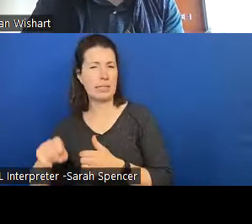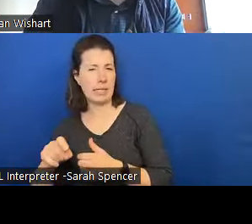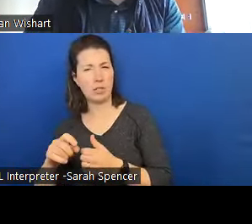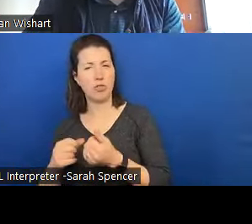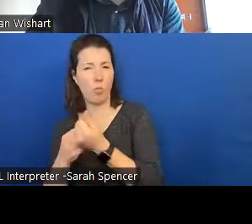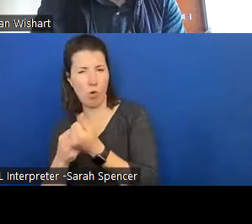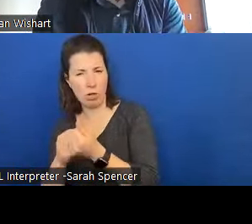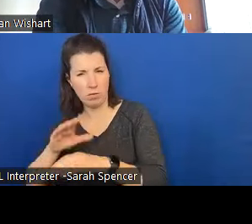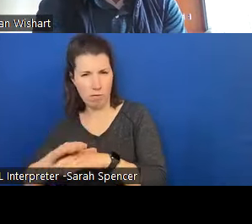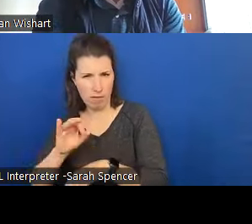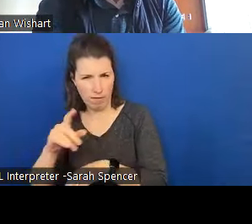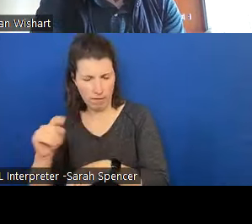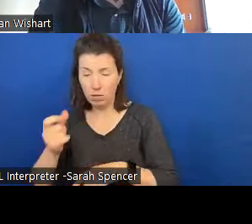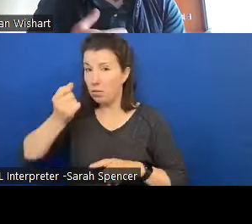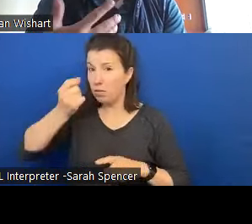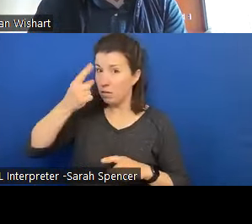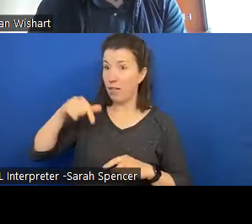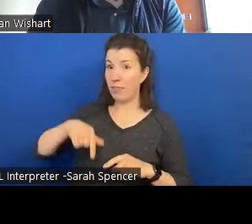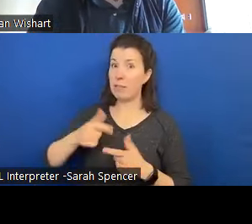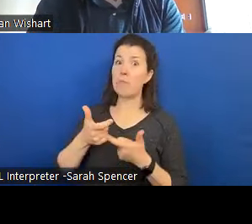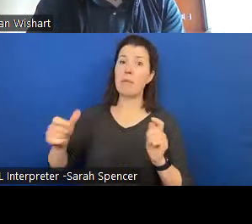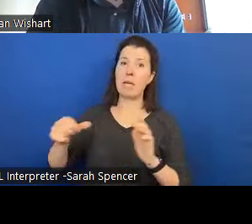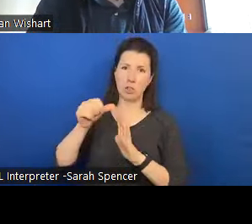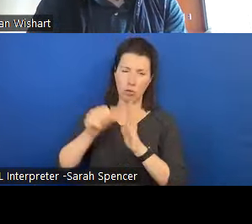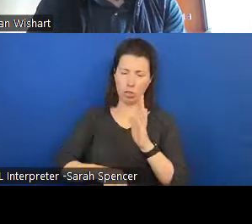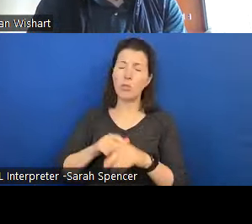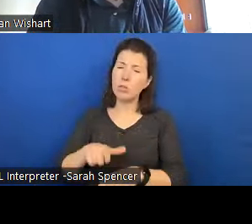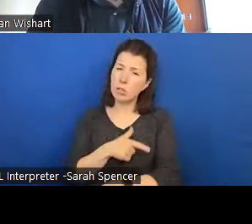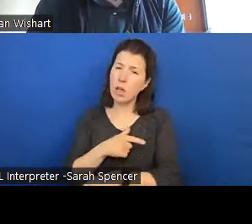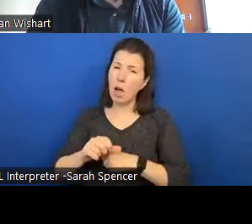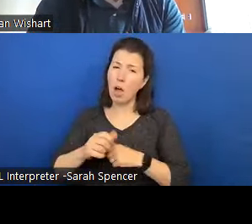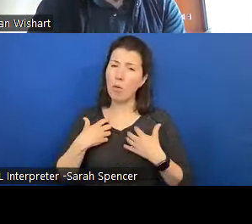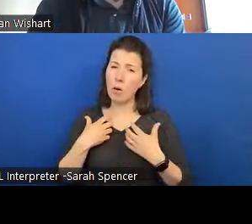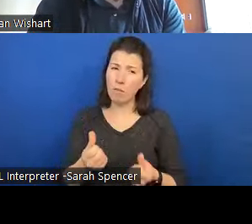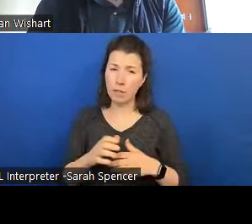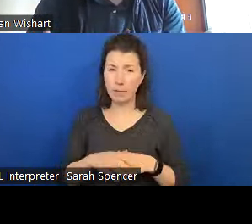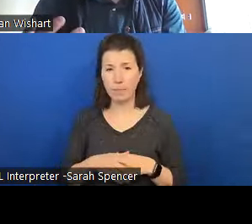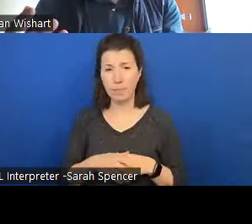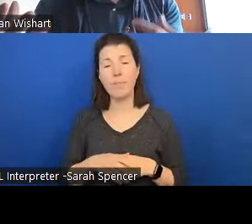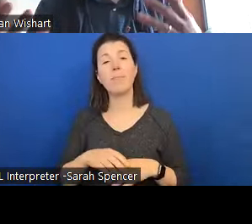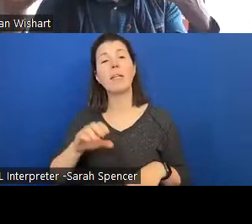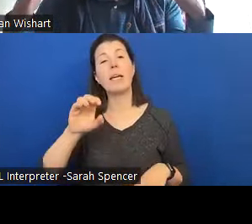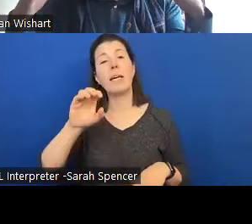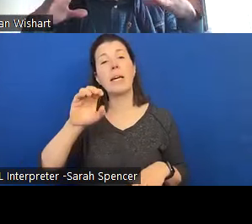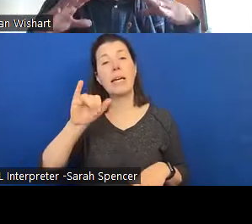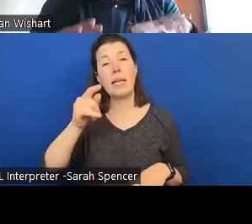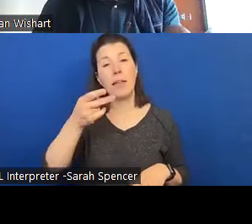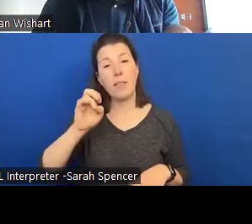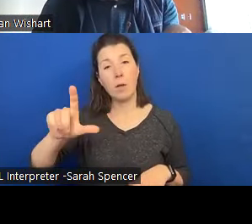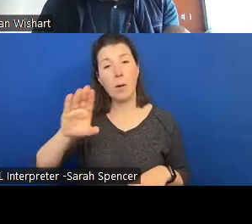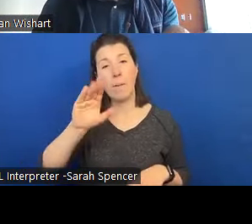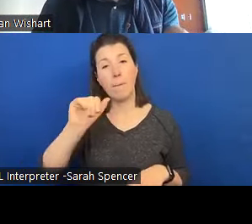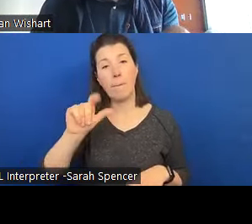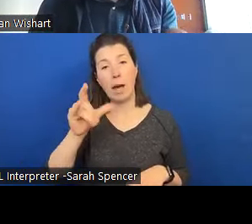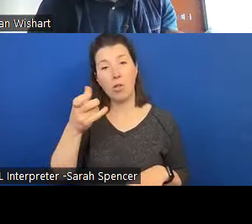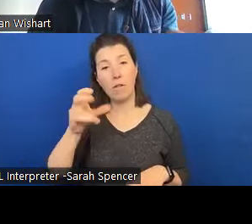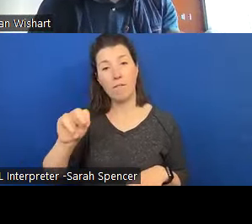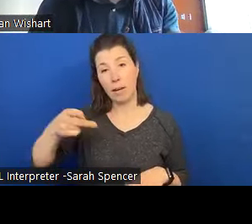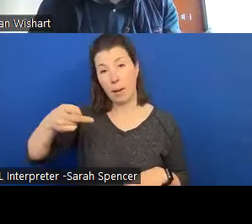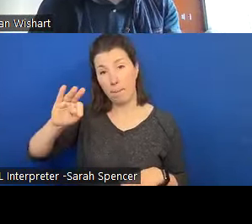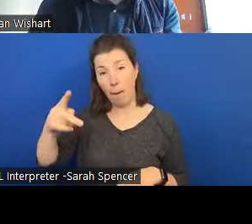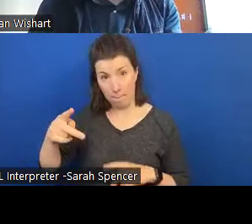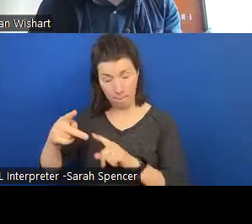period because it's a big surgery. Intrathecal baclofen pumps are another option, typically again for the lower extremities, as